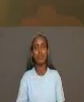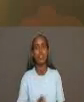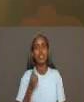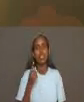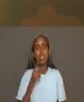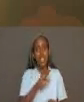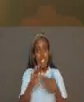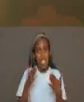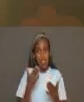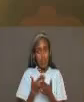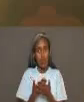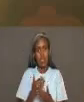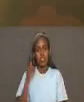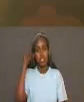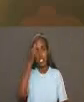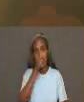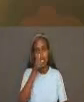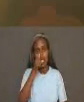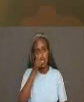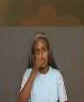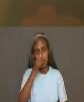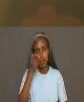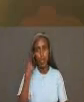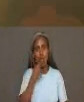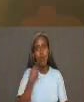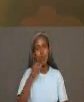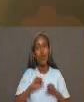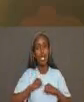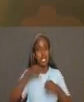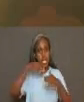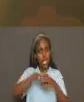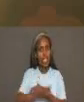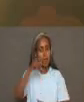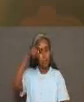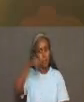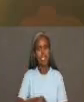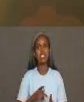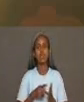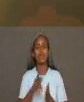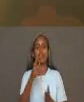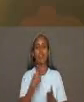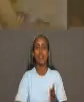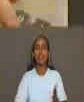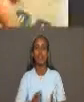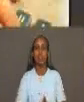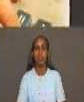Everyone in Ethiopia who has income must pay taxes.